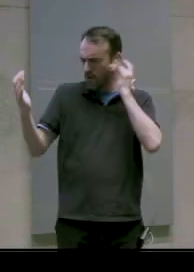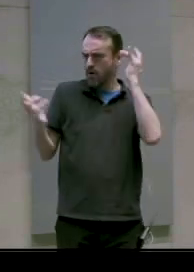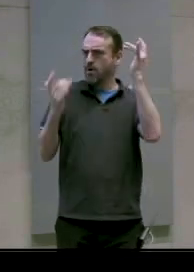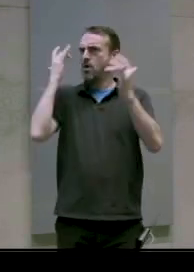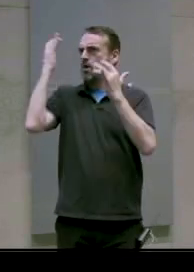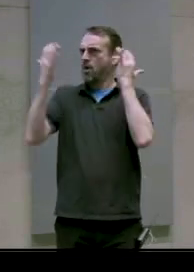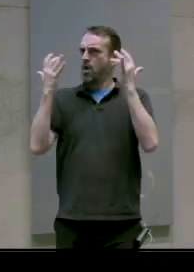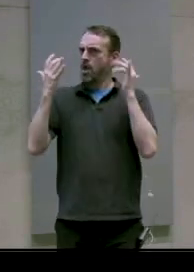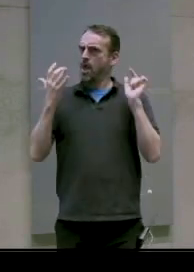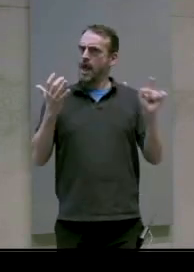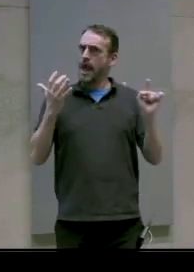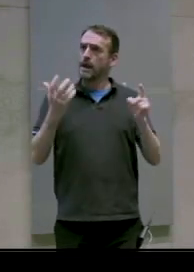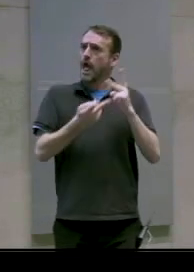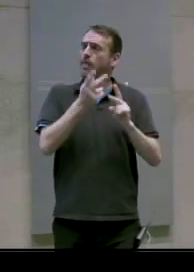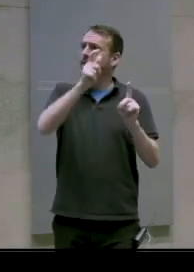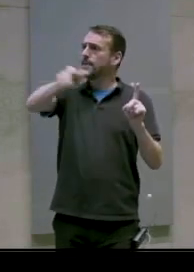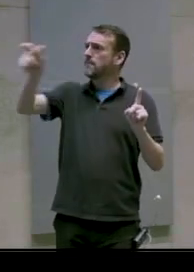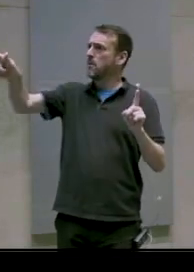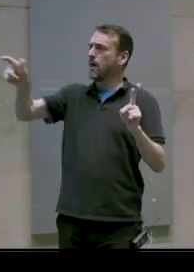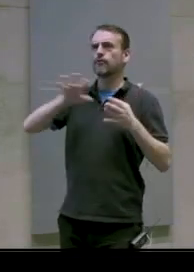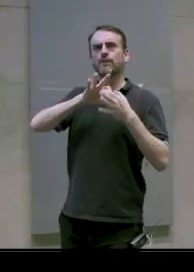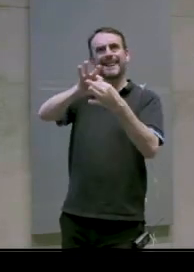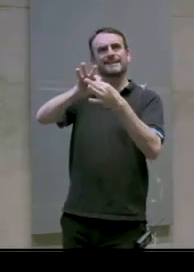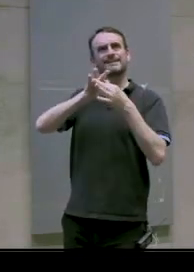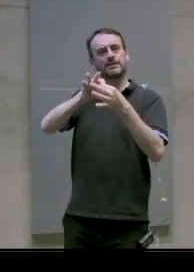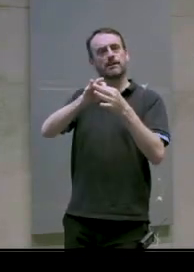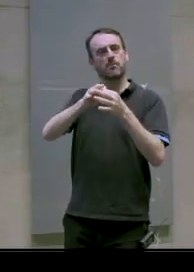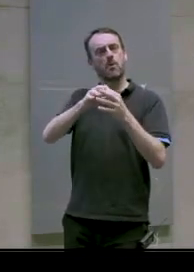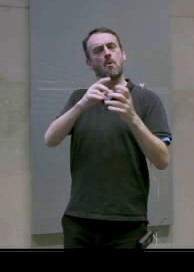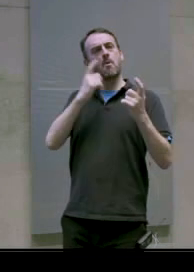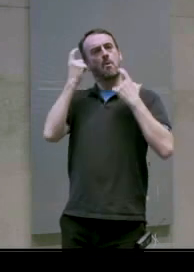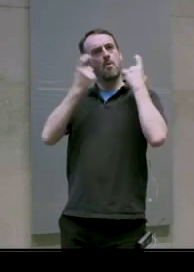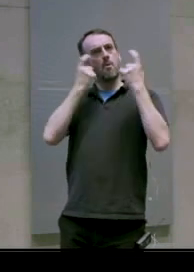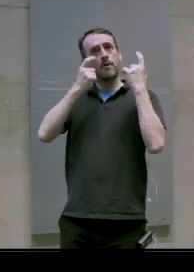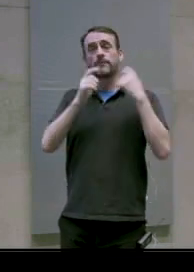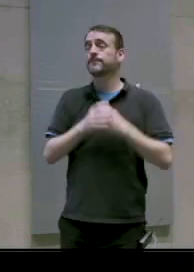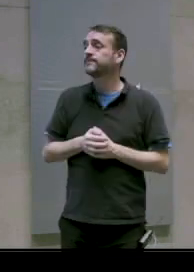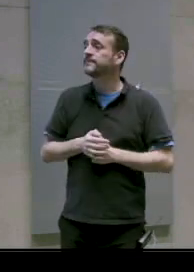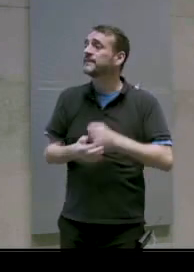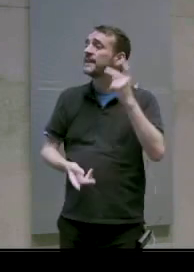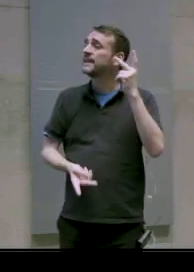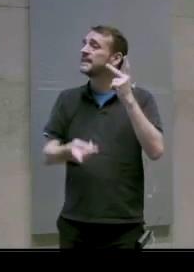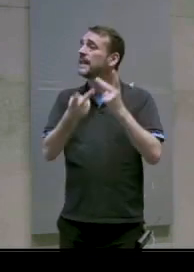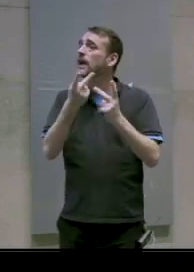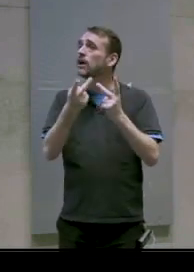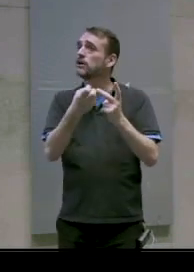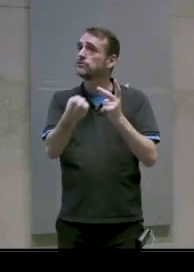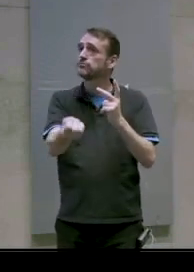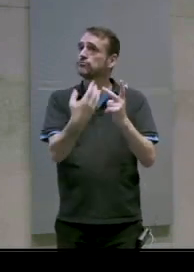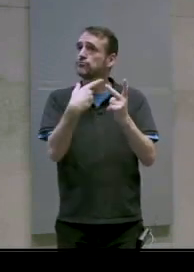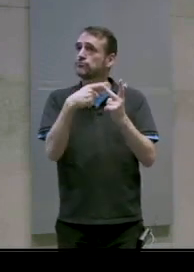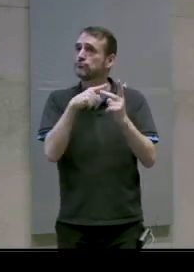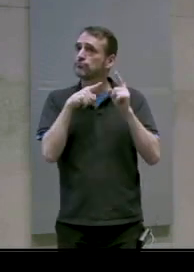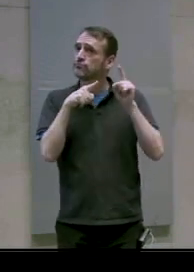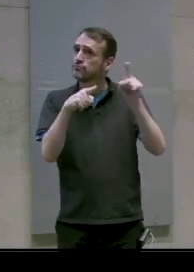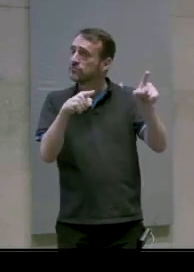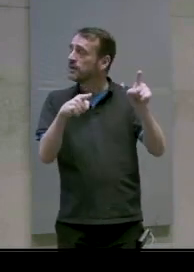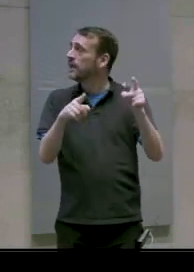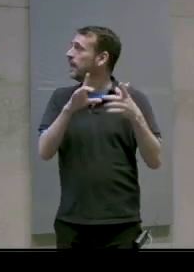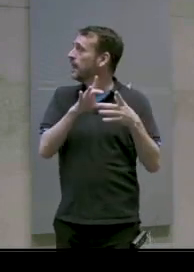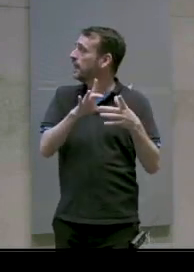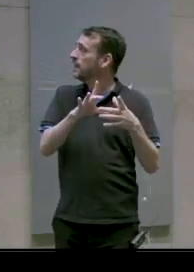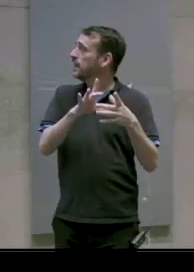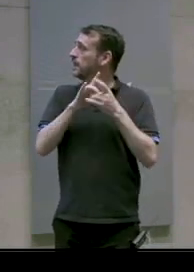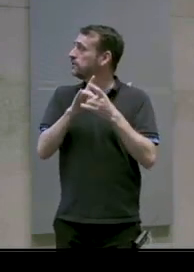their relationships as a whole. The second quote is from another workshop participant who left a note about Dragon Age.